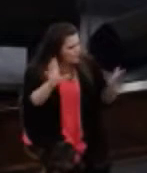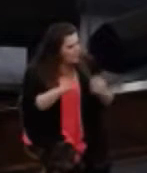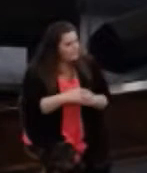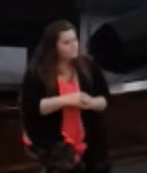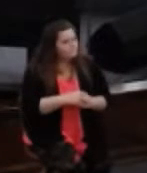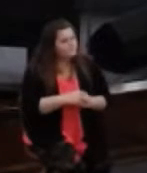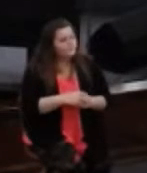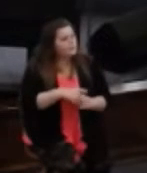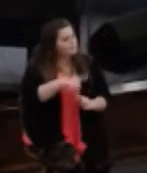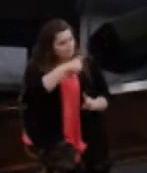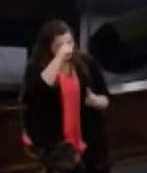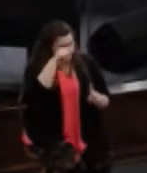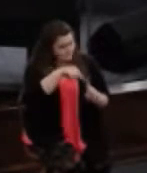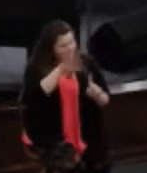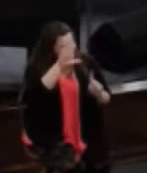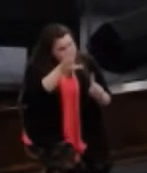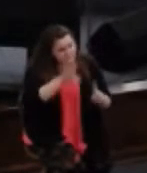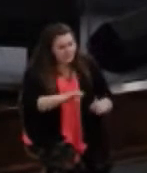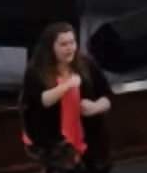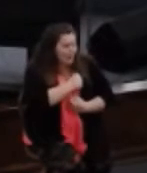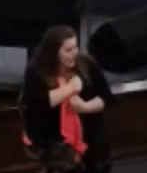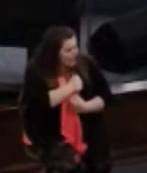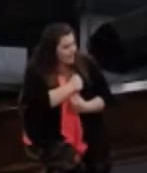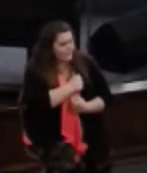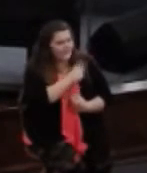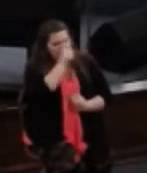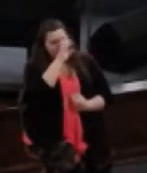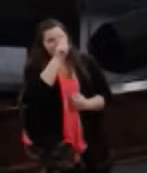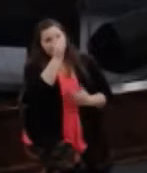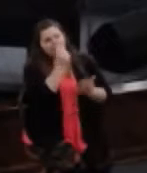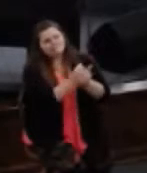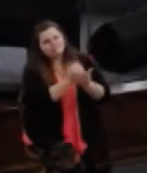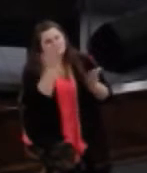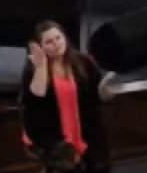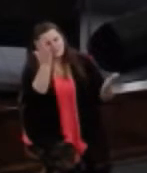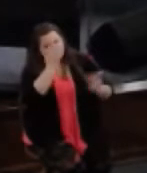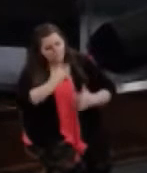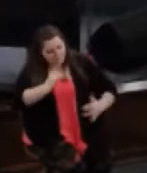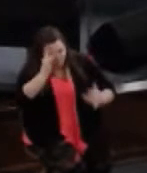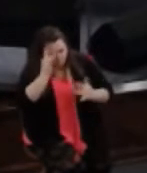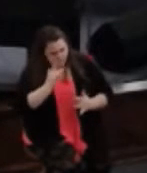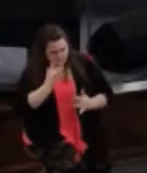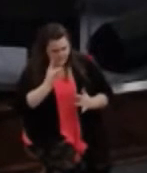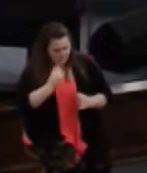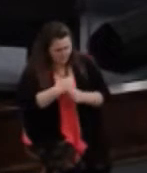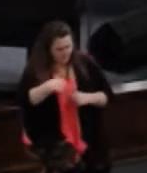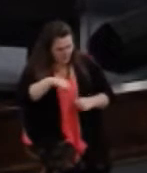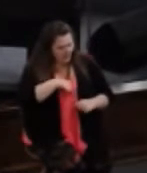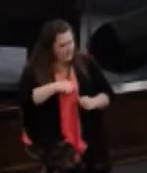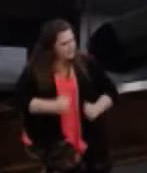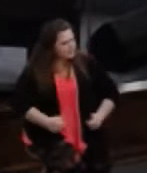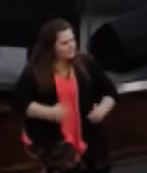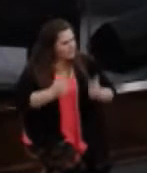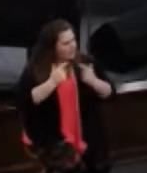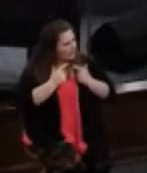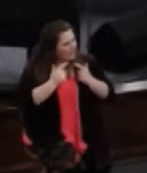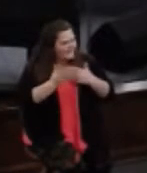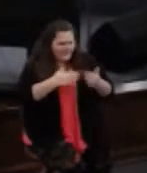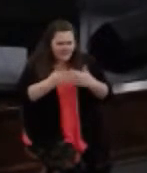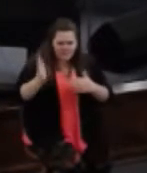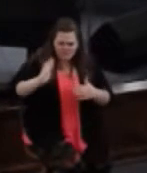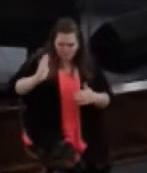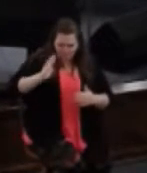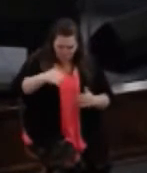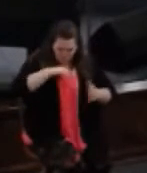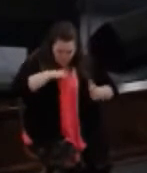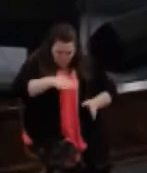love for us, God, who is rich in mercy, made us alive with Christ, even when we were dead in